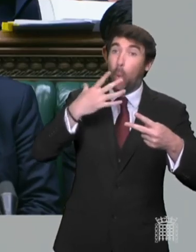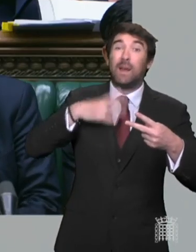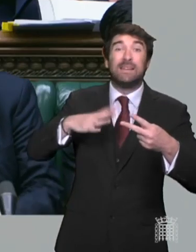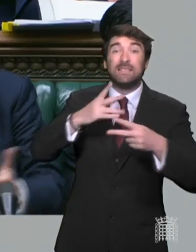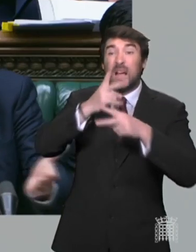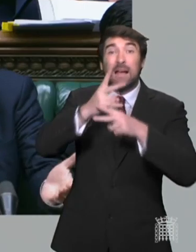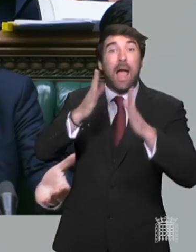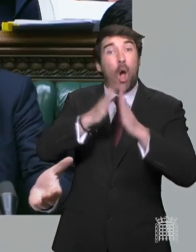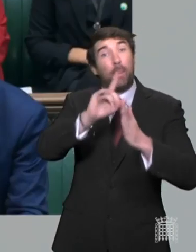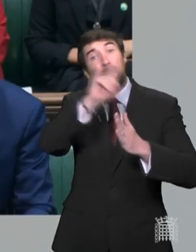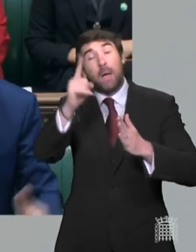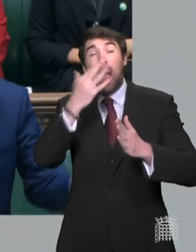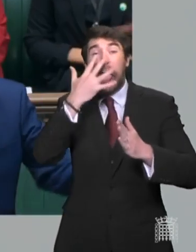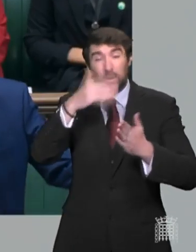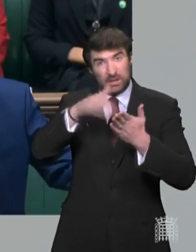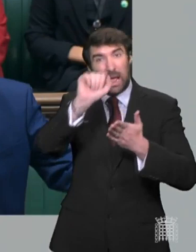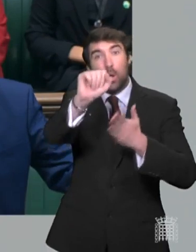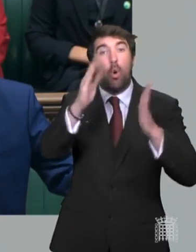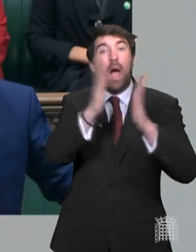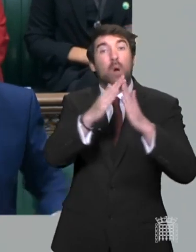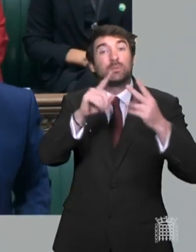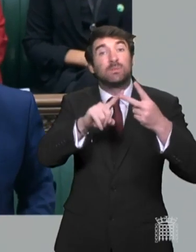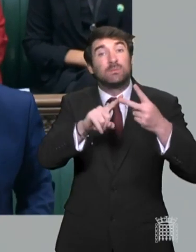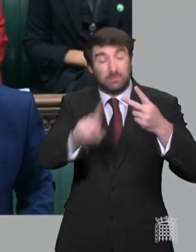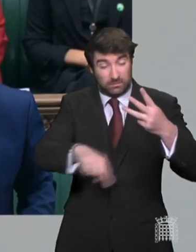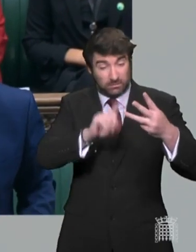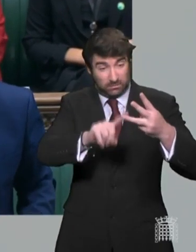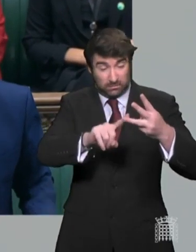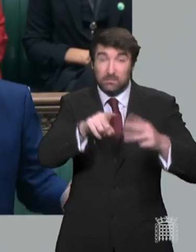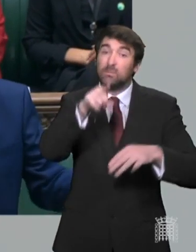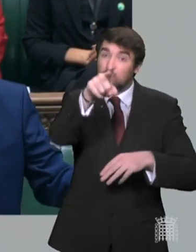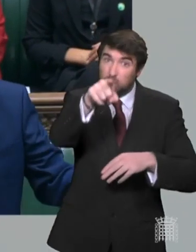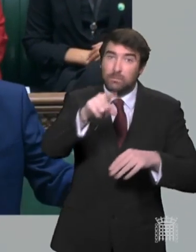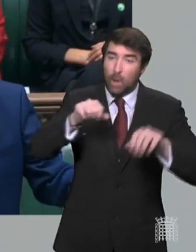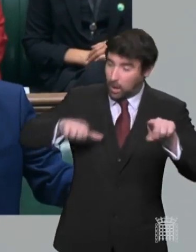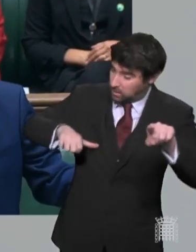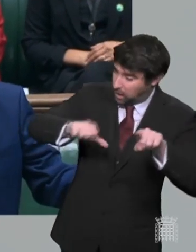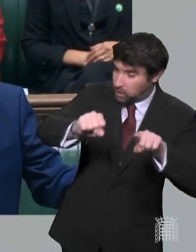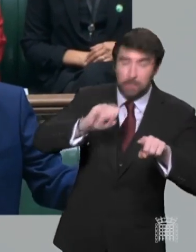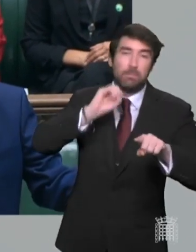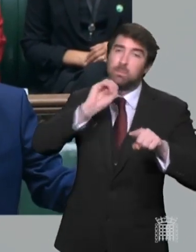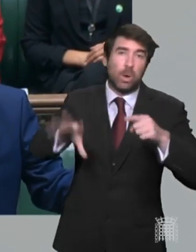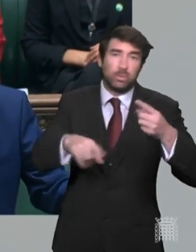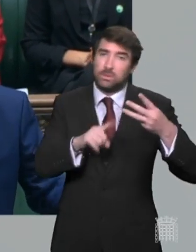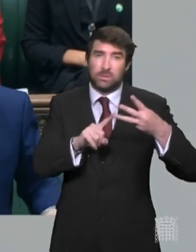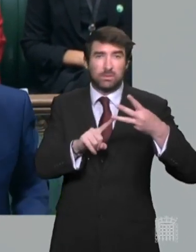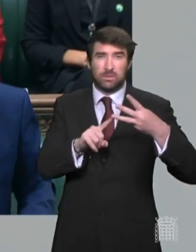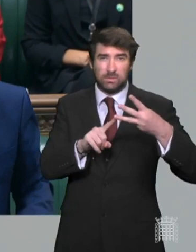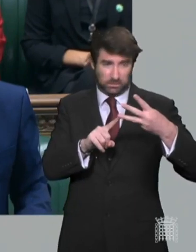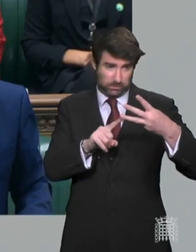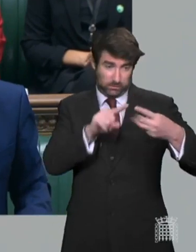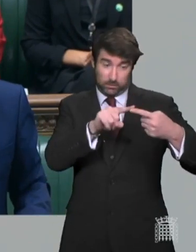cleared. Well, he gesticulates, but they're all breaking their manifesto